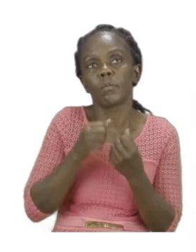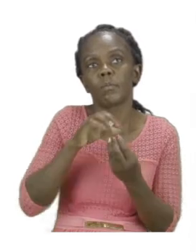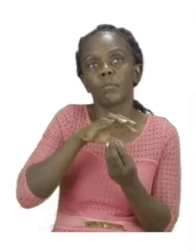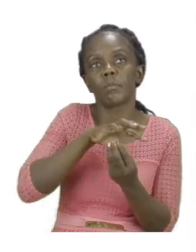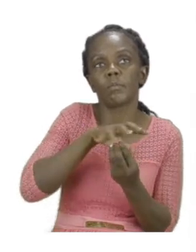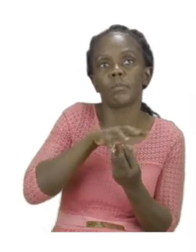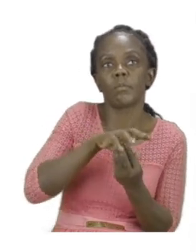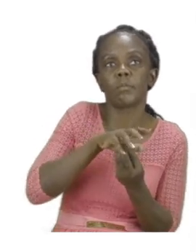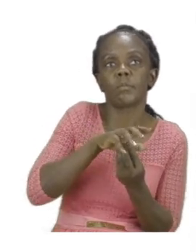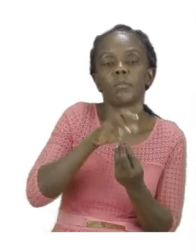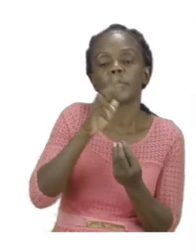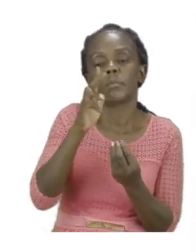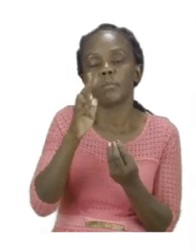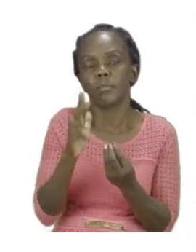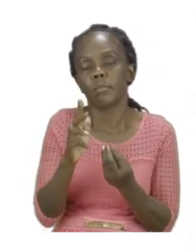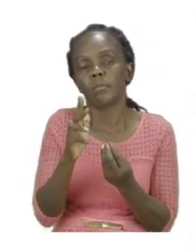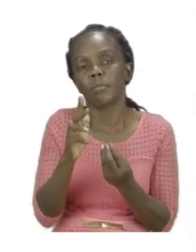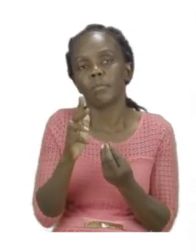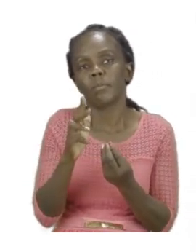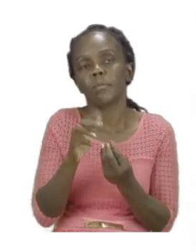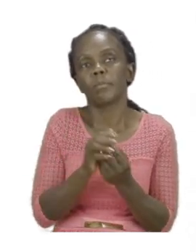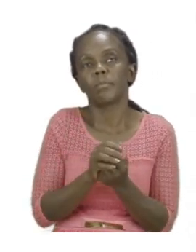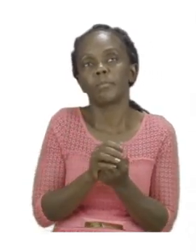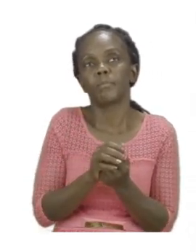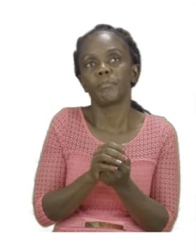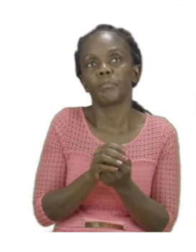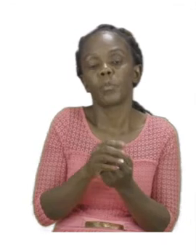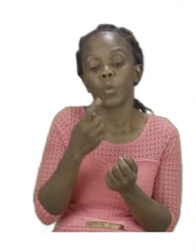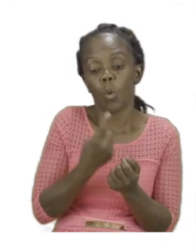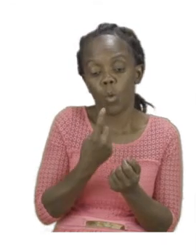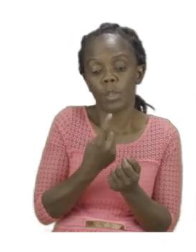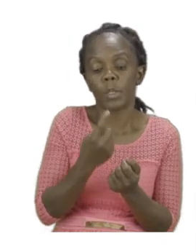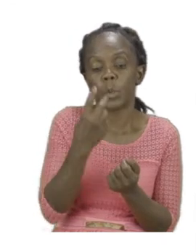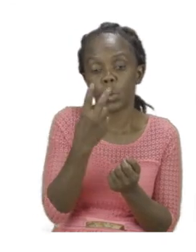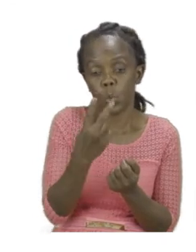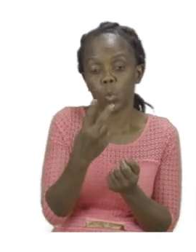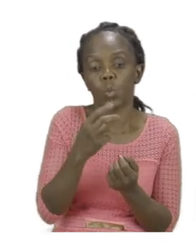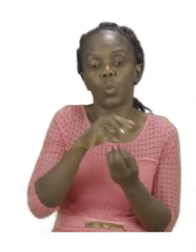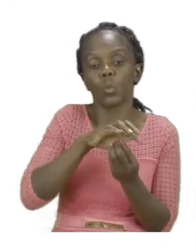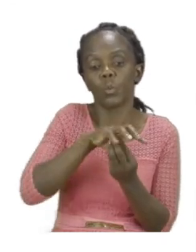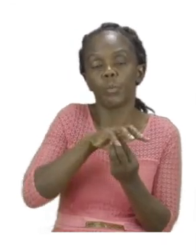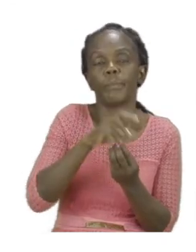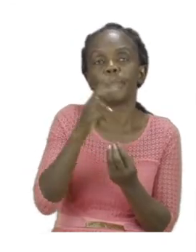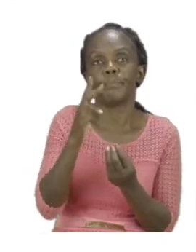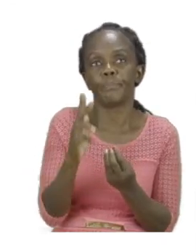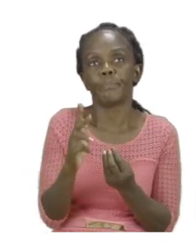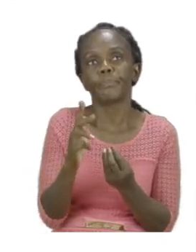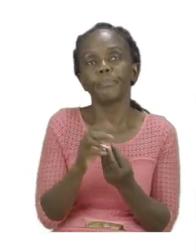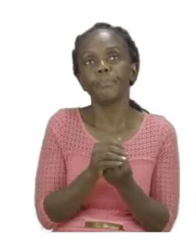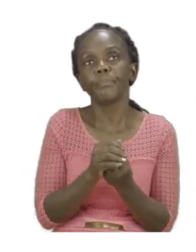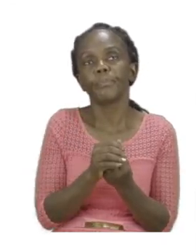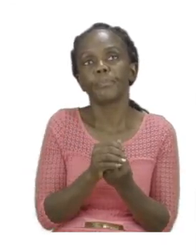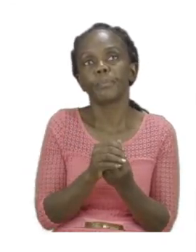members, 1 tall family member and 1 short family member. Now we're going to